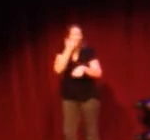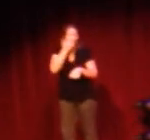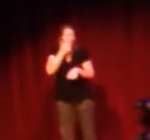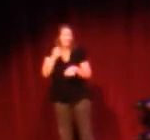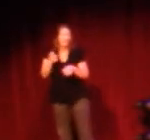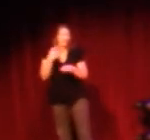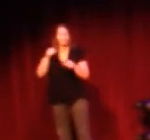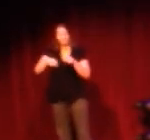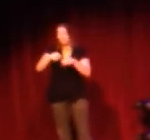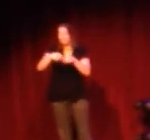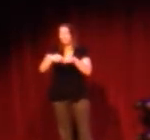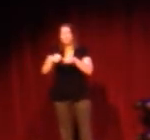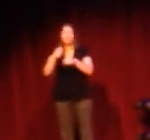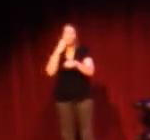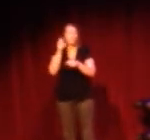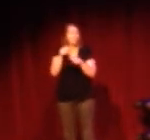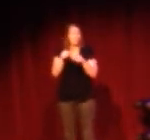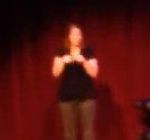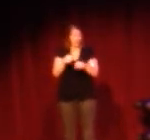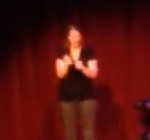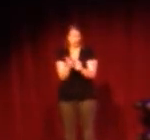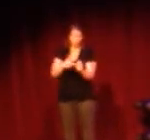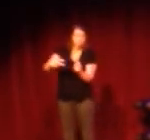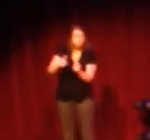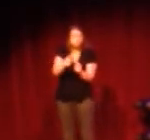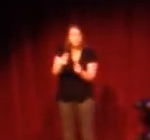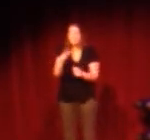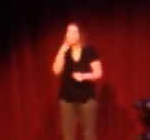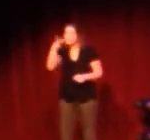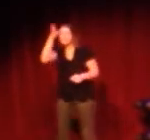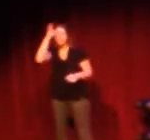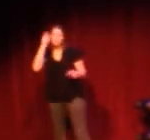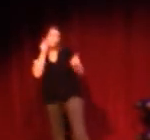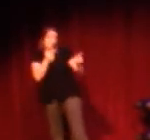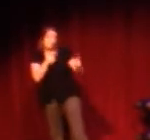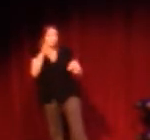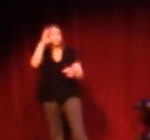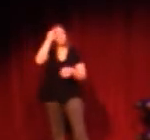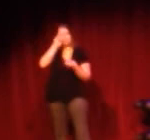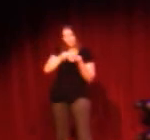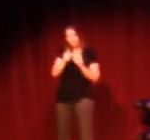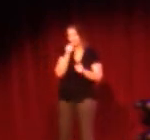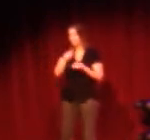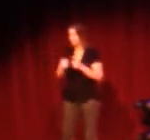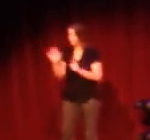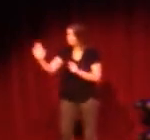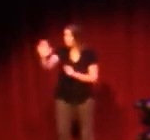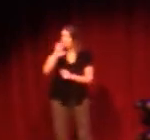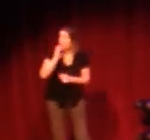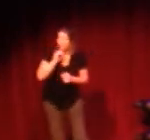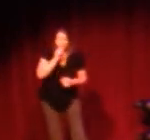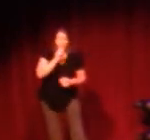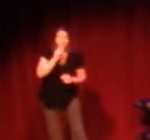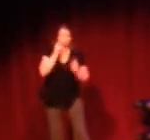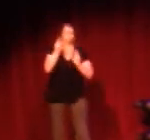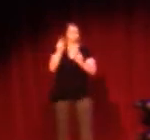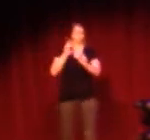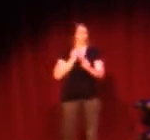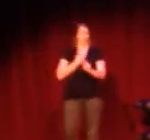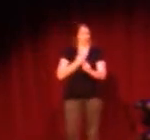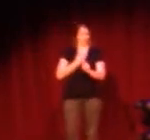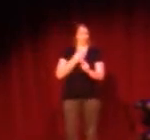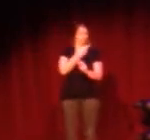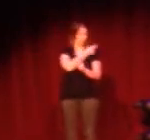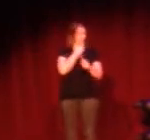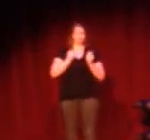tires, huge smile on their face, you know, moms and dads watching us, boyfriends and girlfriends, your same age watching our show,